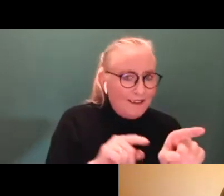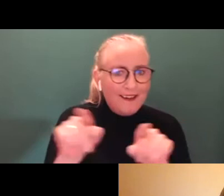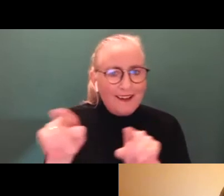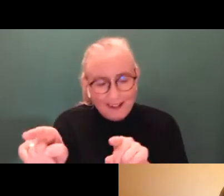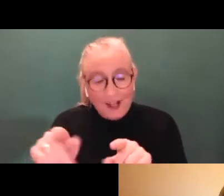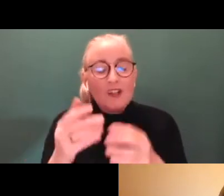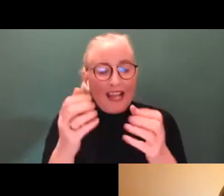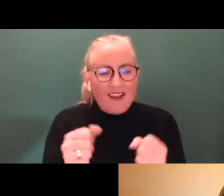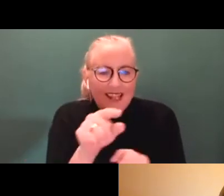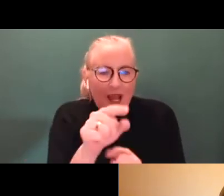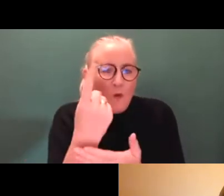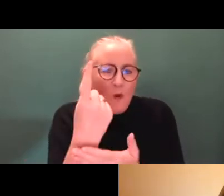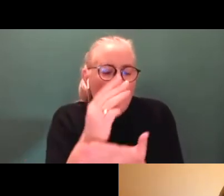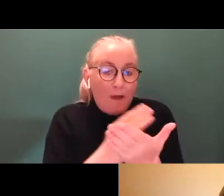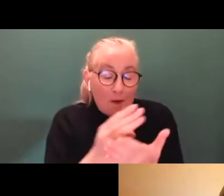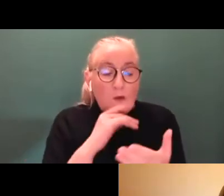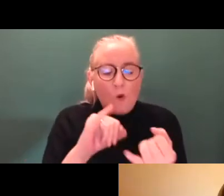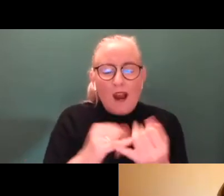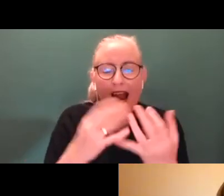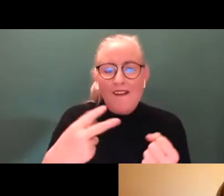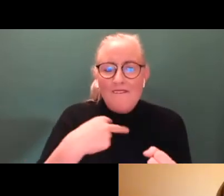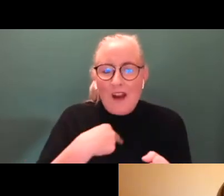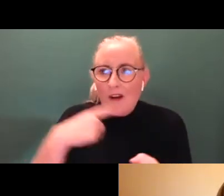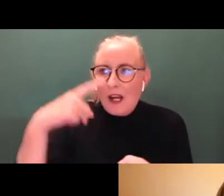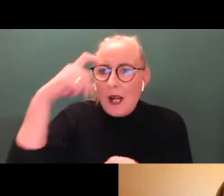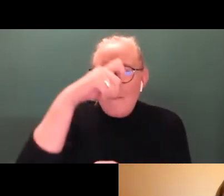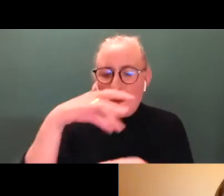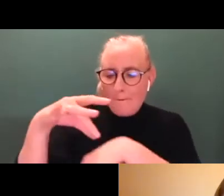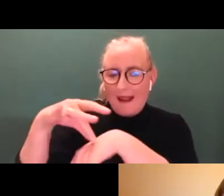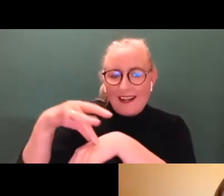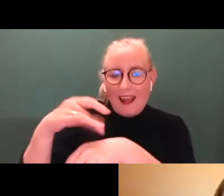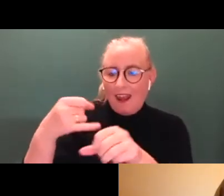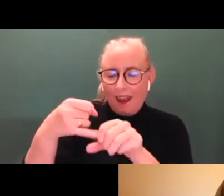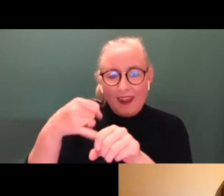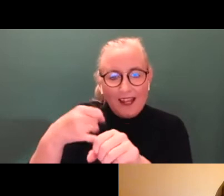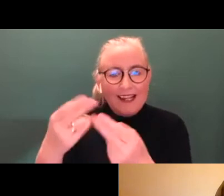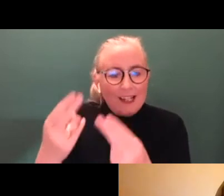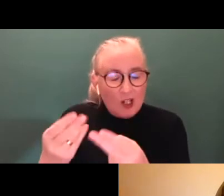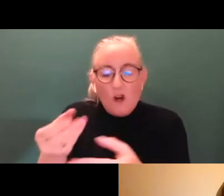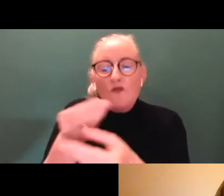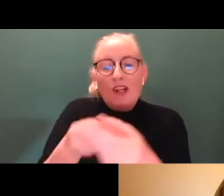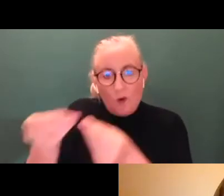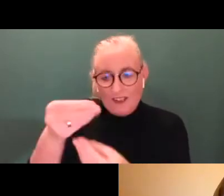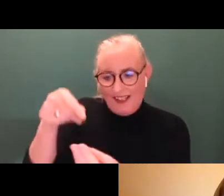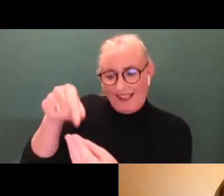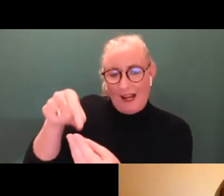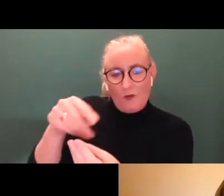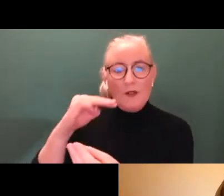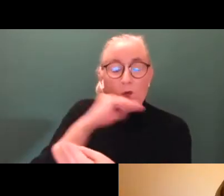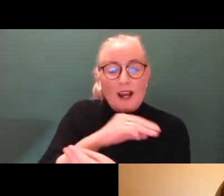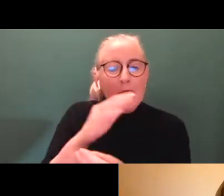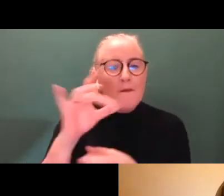And then for people with very, very complex medical needs, the resources were an issue. They had to find the